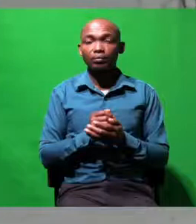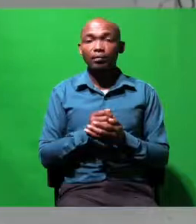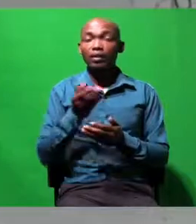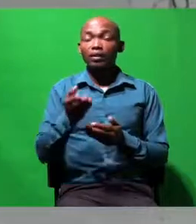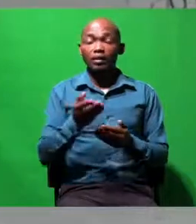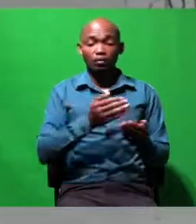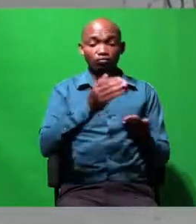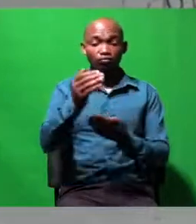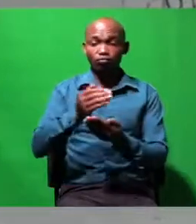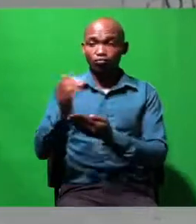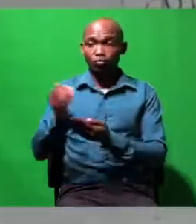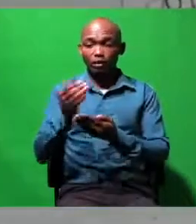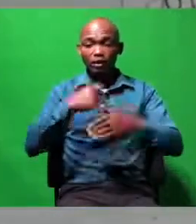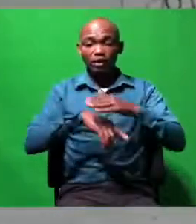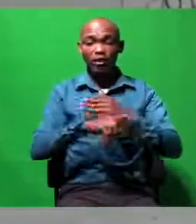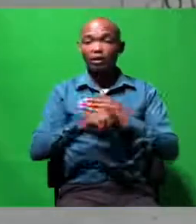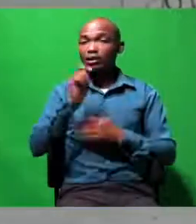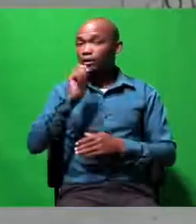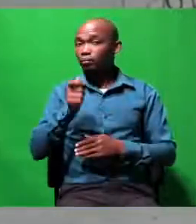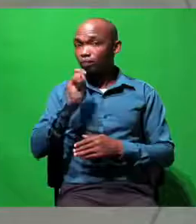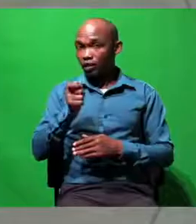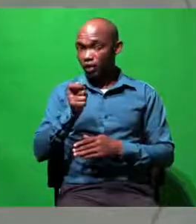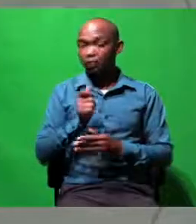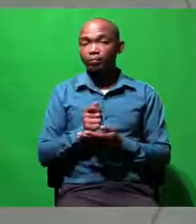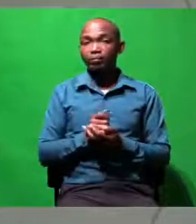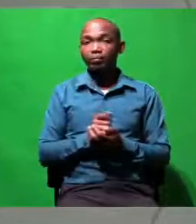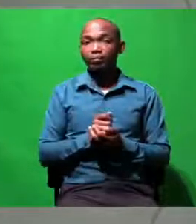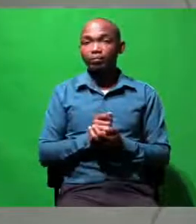Comprised of speaker and others.